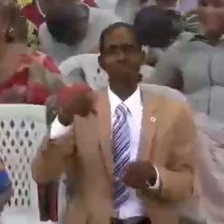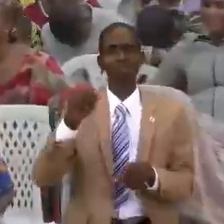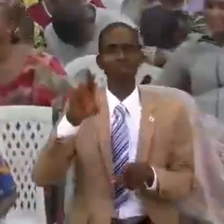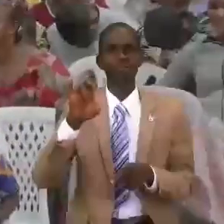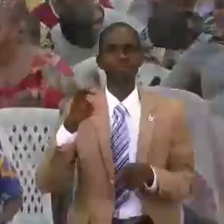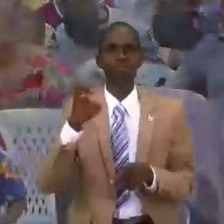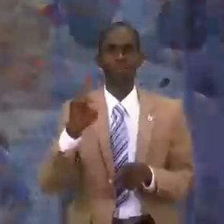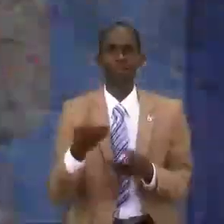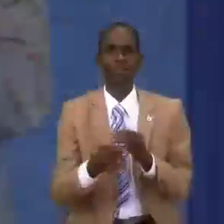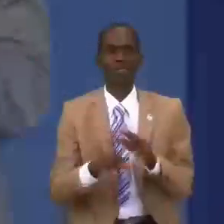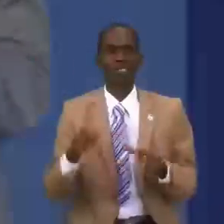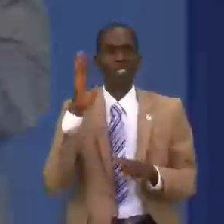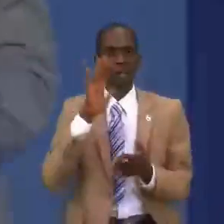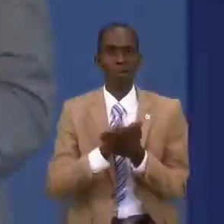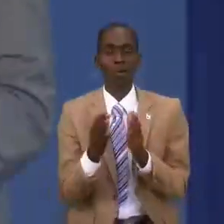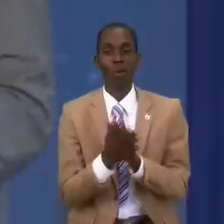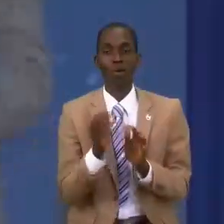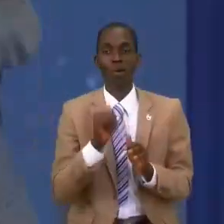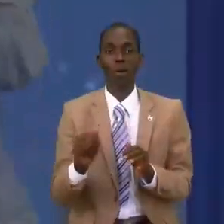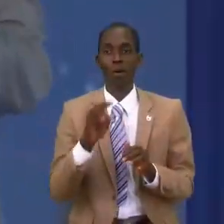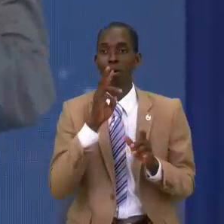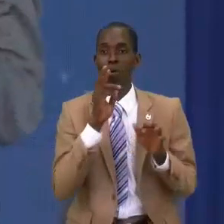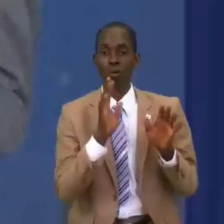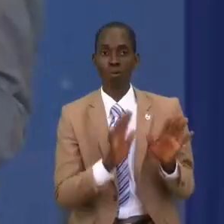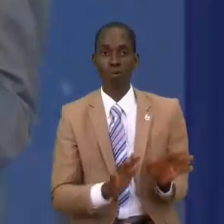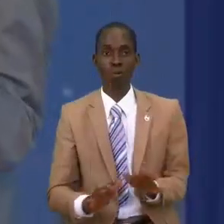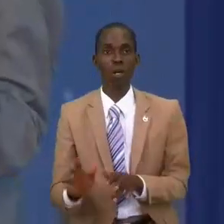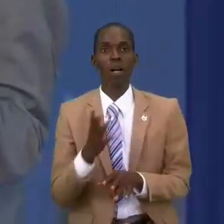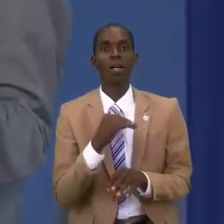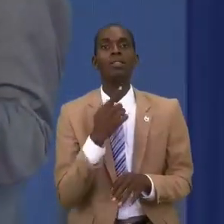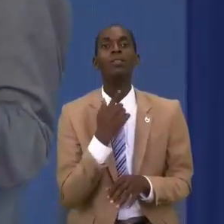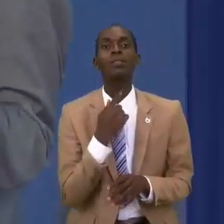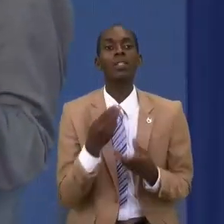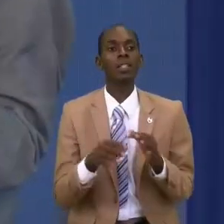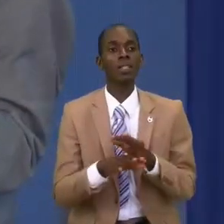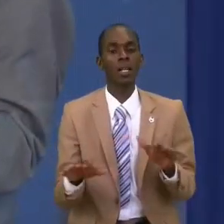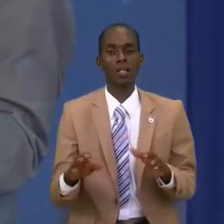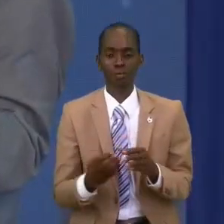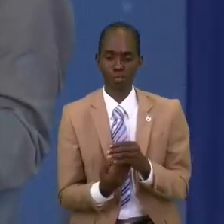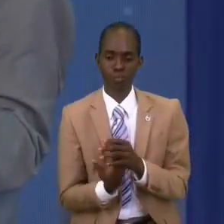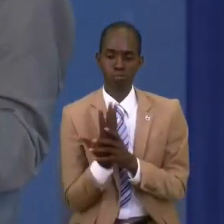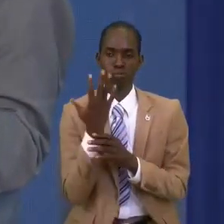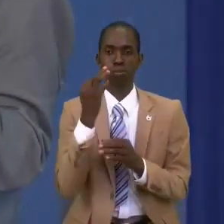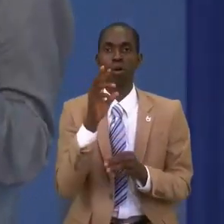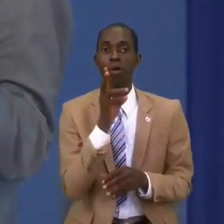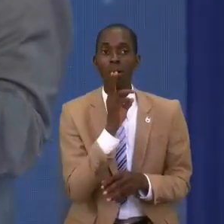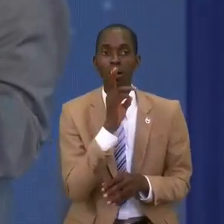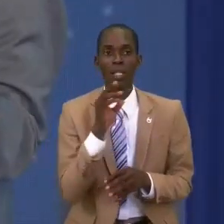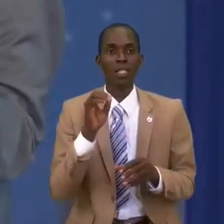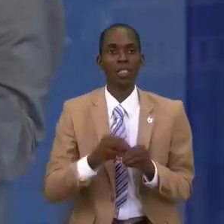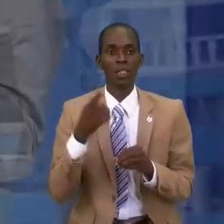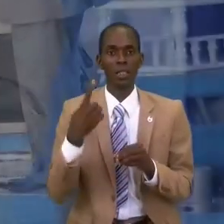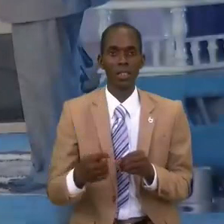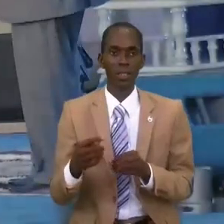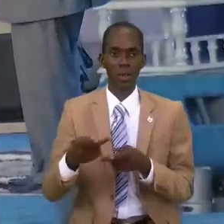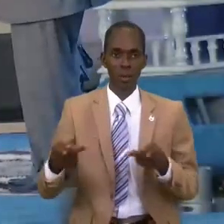thirsty land springs of water. In the habitation of dragons, where each